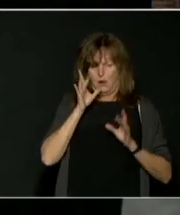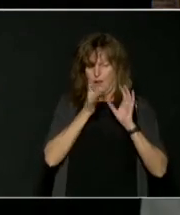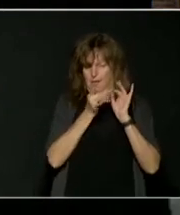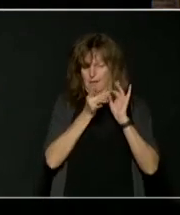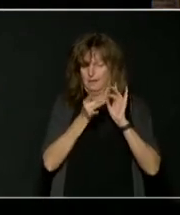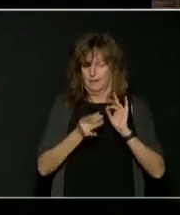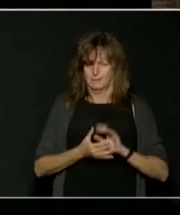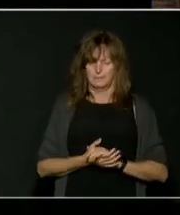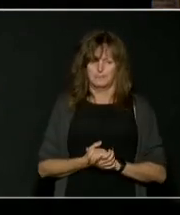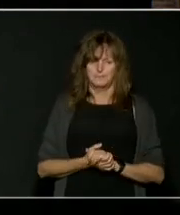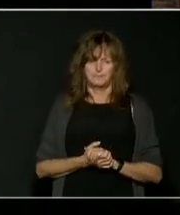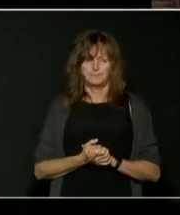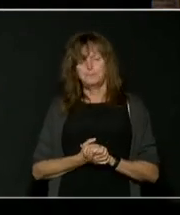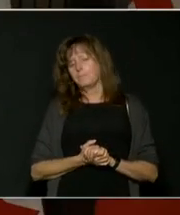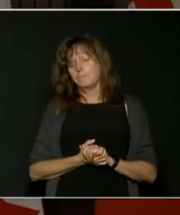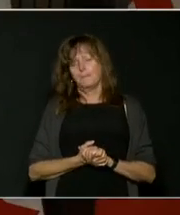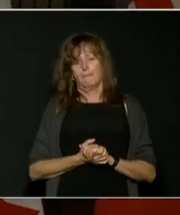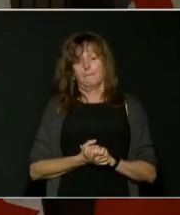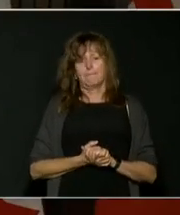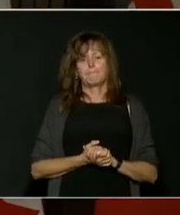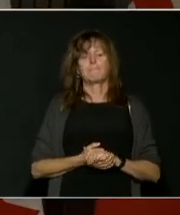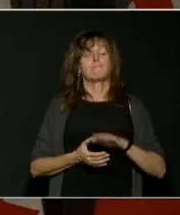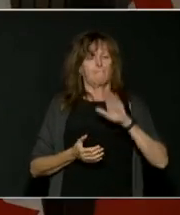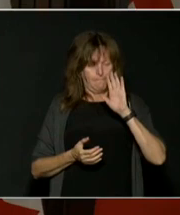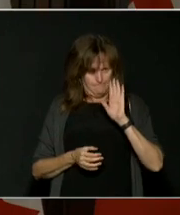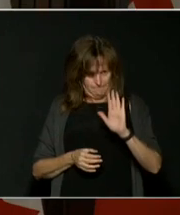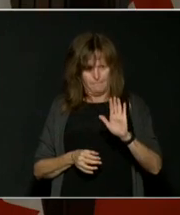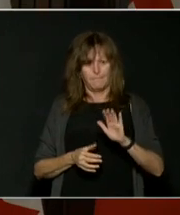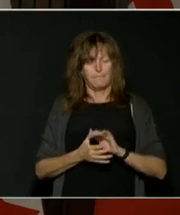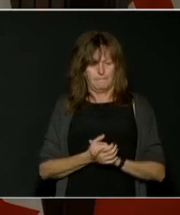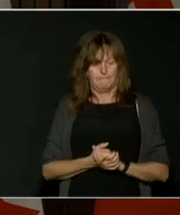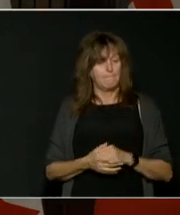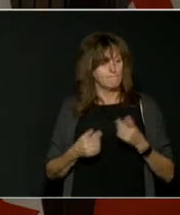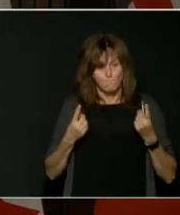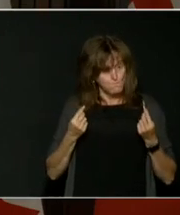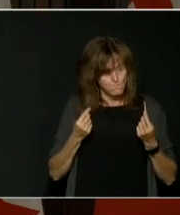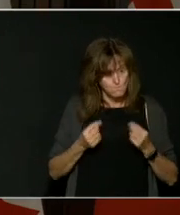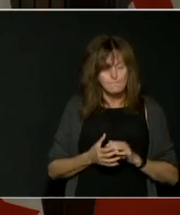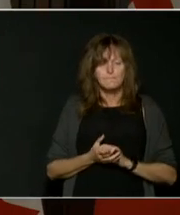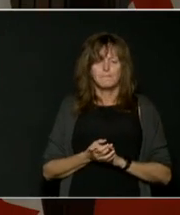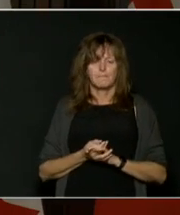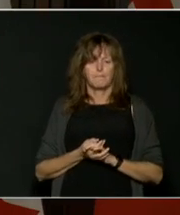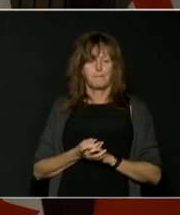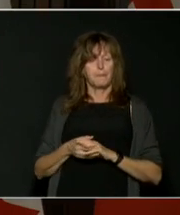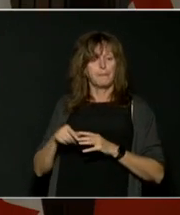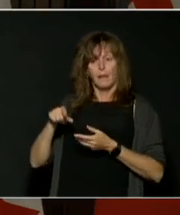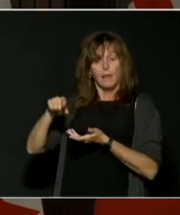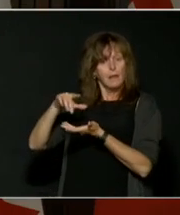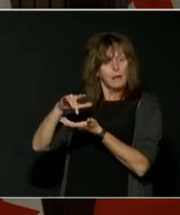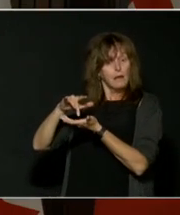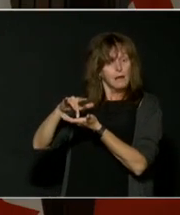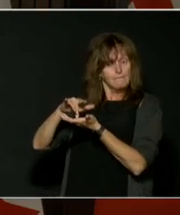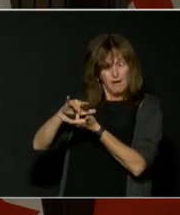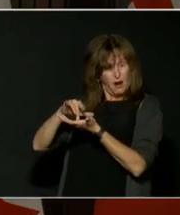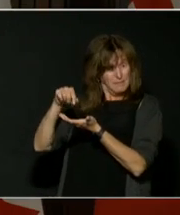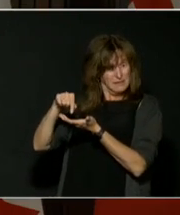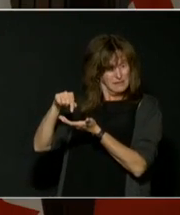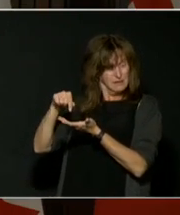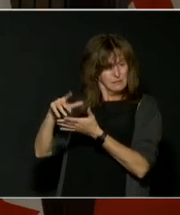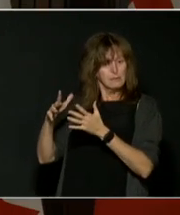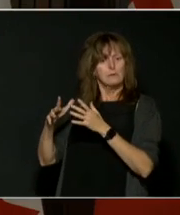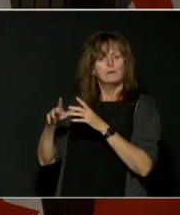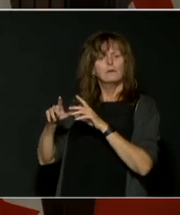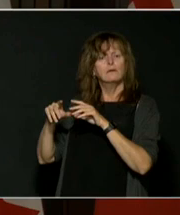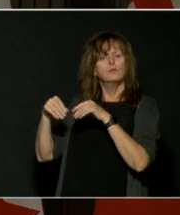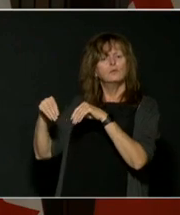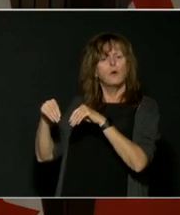Great, thank you for the question. So we are dedicating a certain path for those tests to try to take it offline from